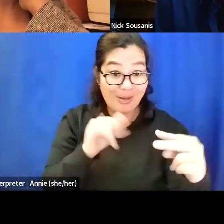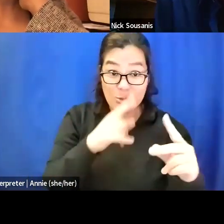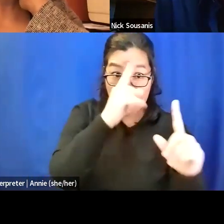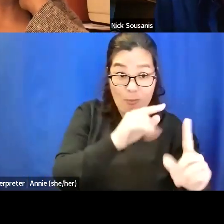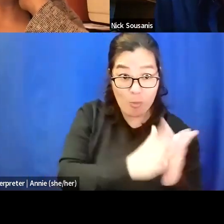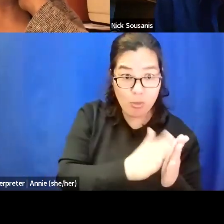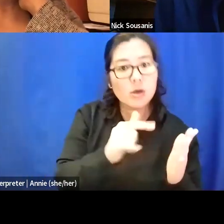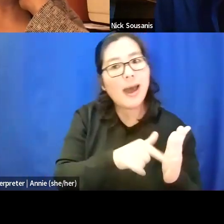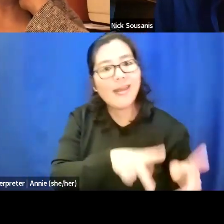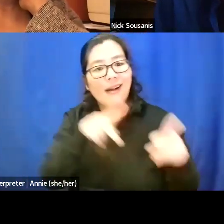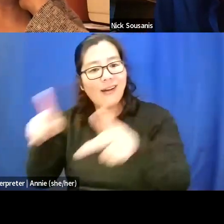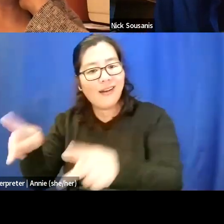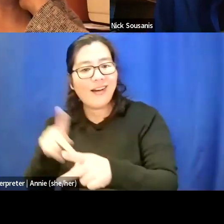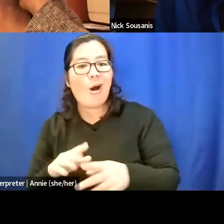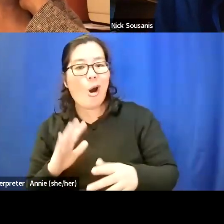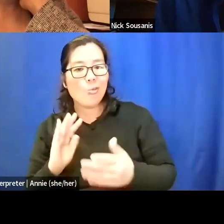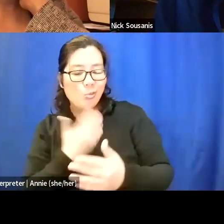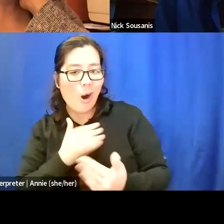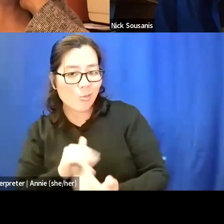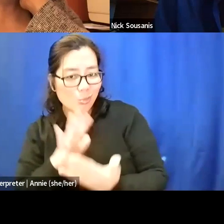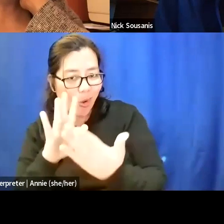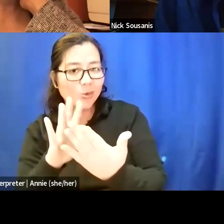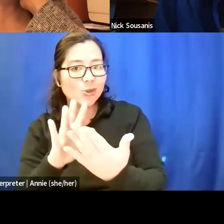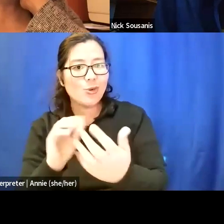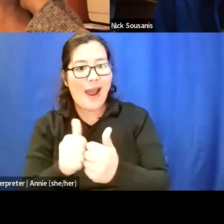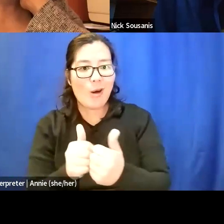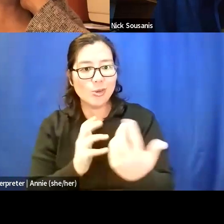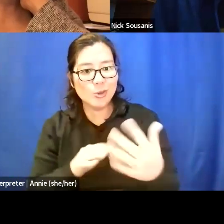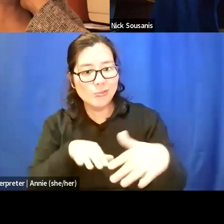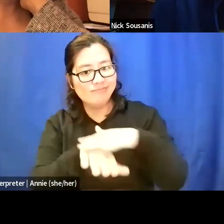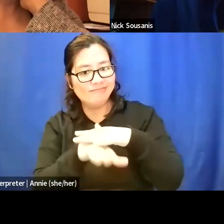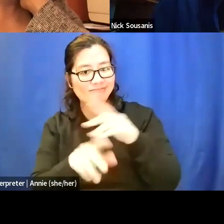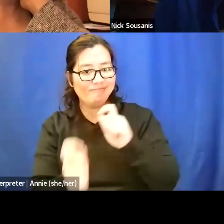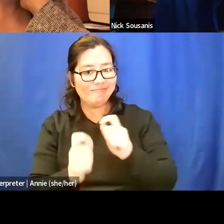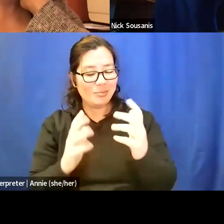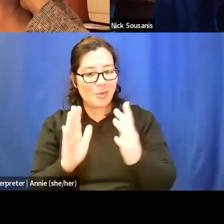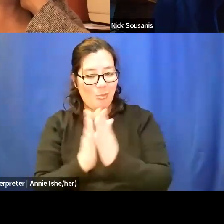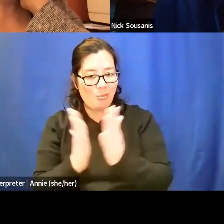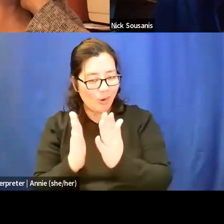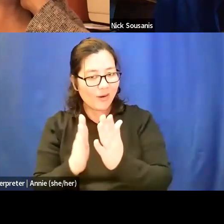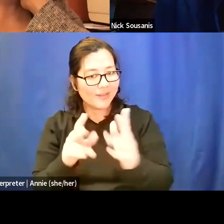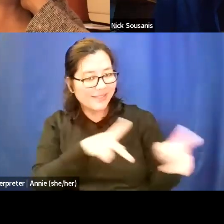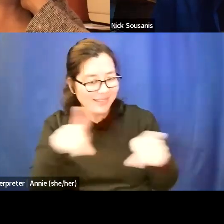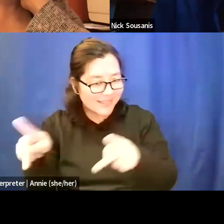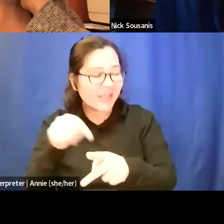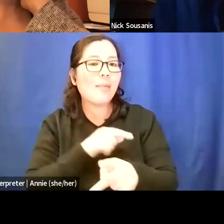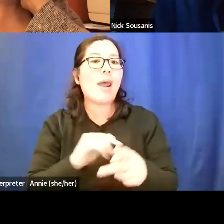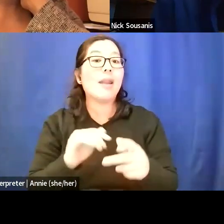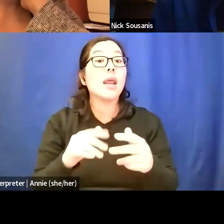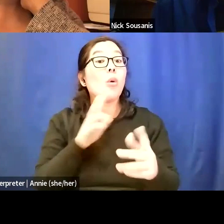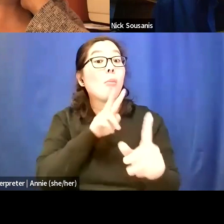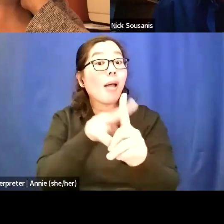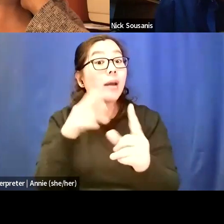will help expand how we might approach this issue for future comics going